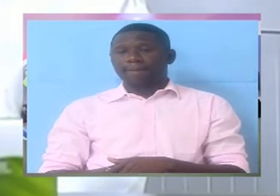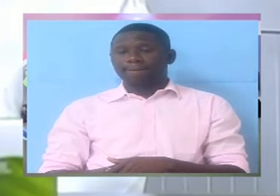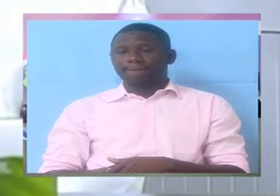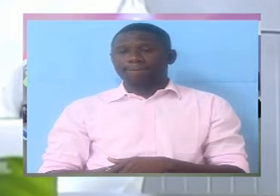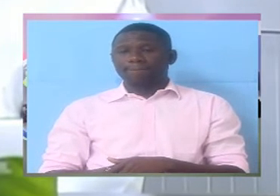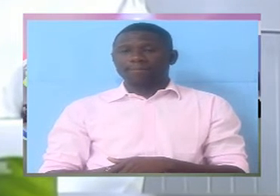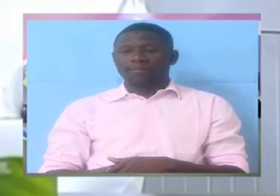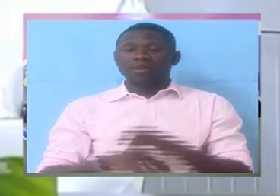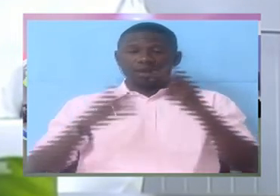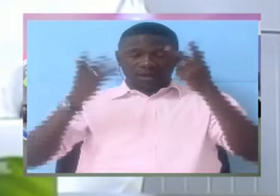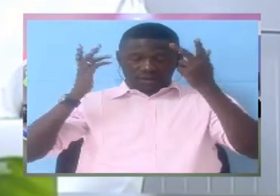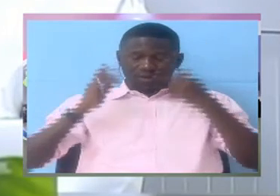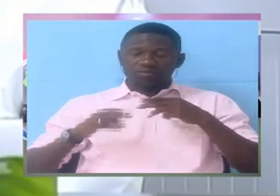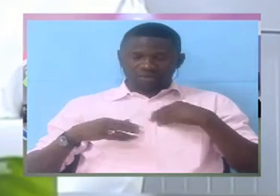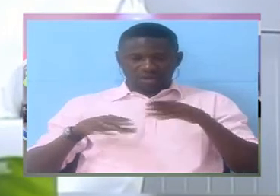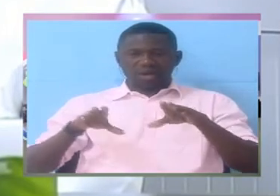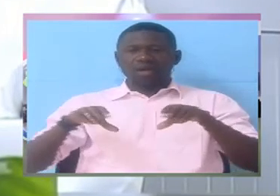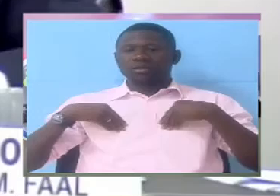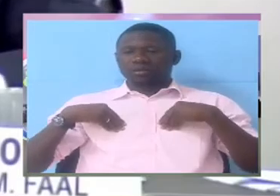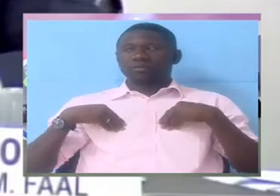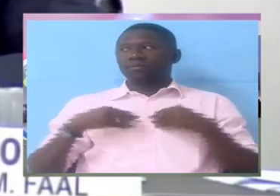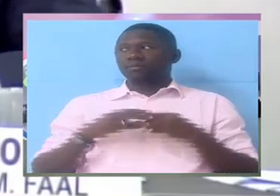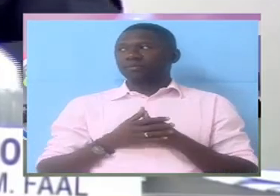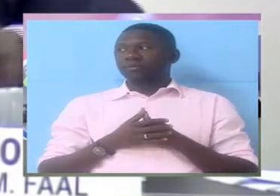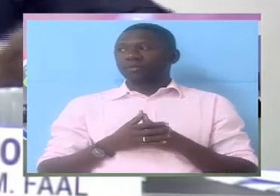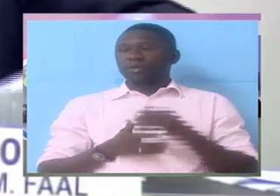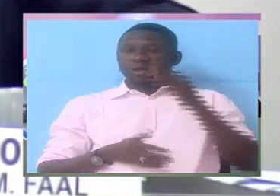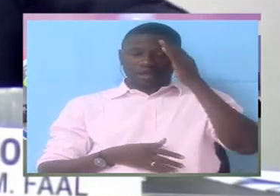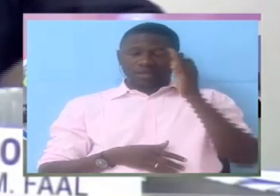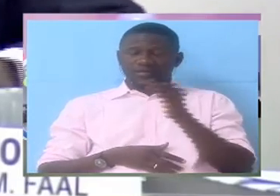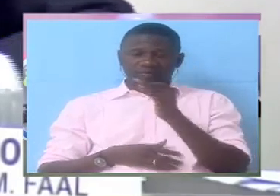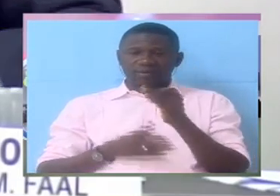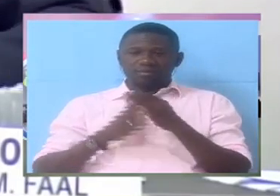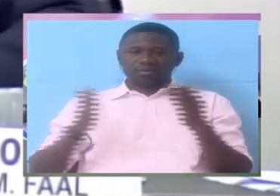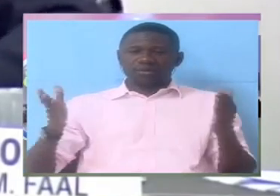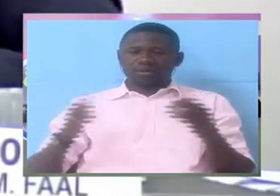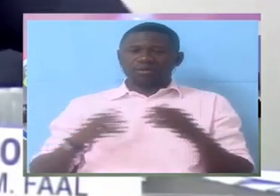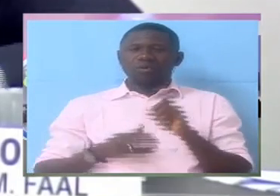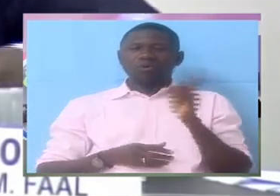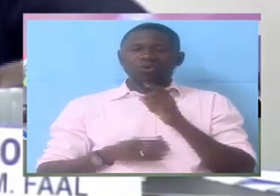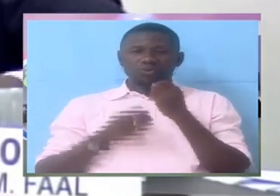Council, I admit. Council, insulta. Thank you very much. What would